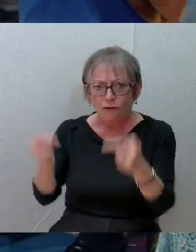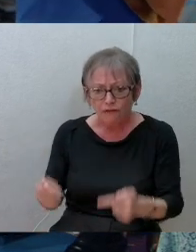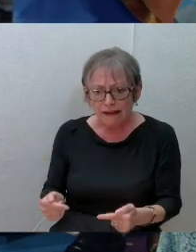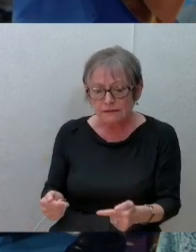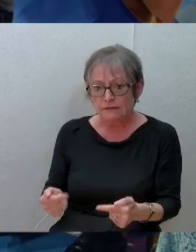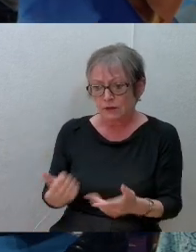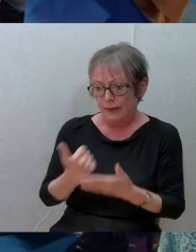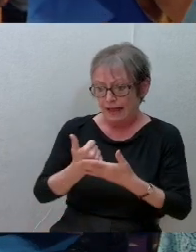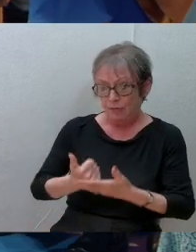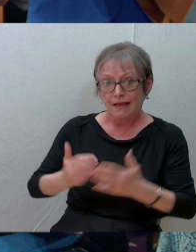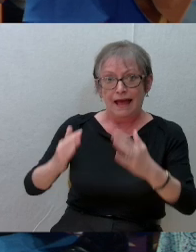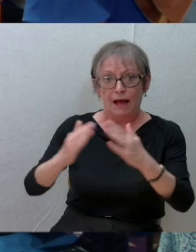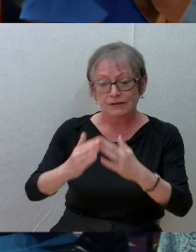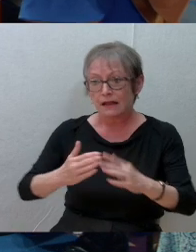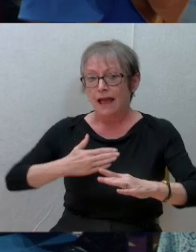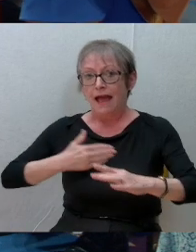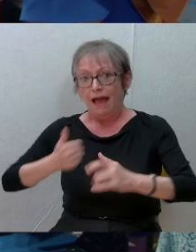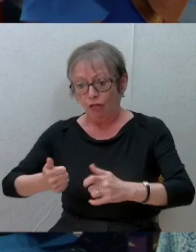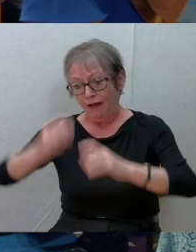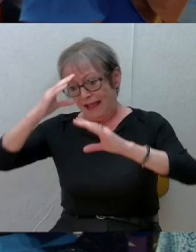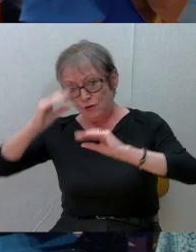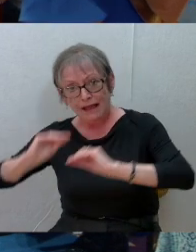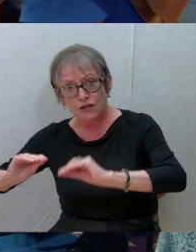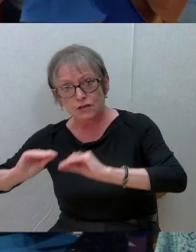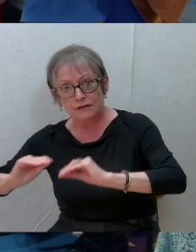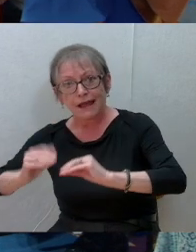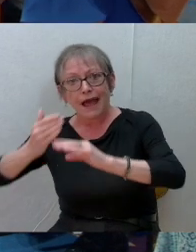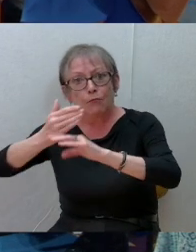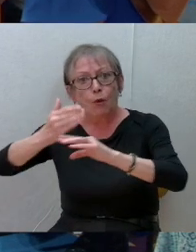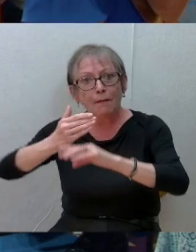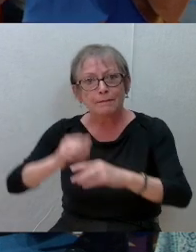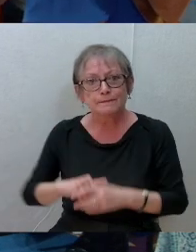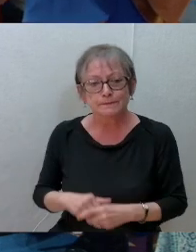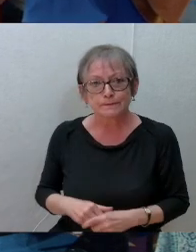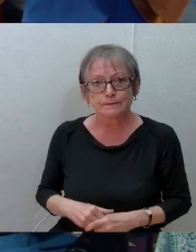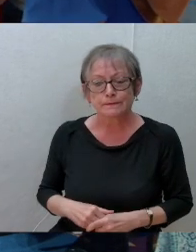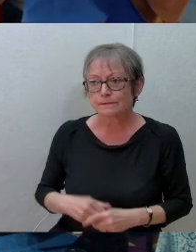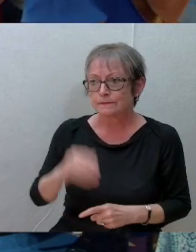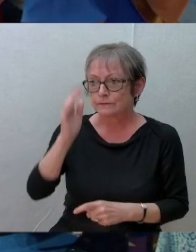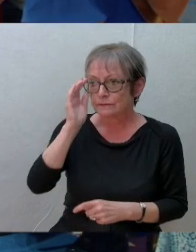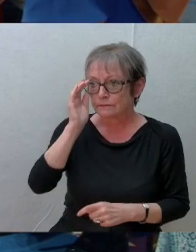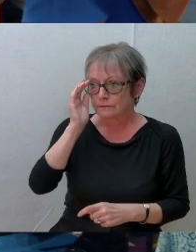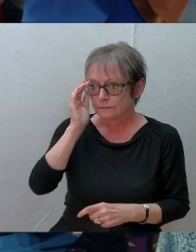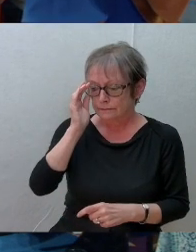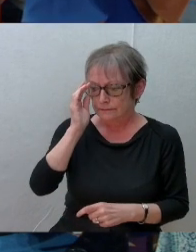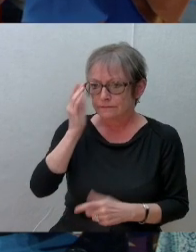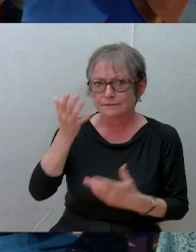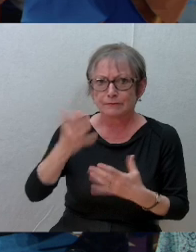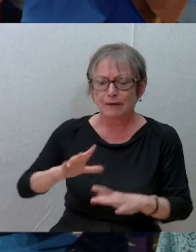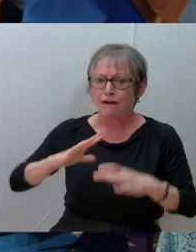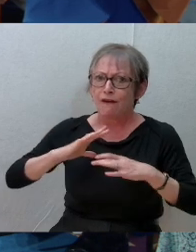from housing and health to education and employment. A tireless